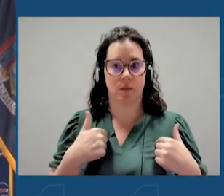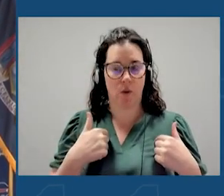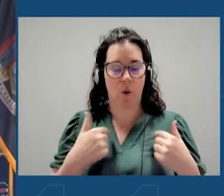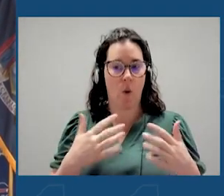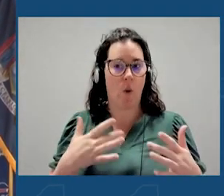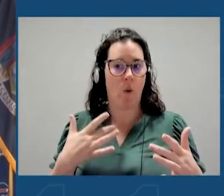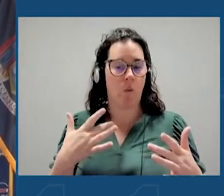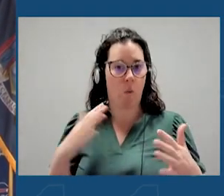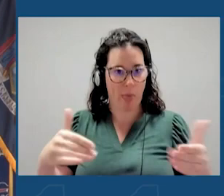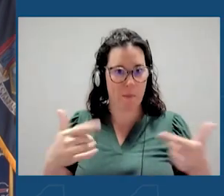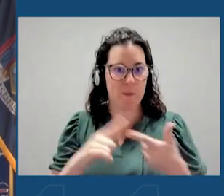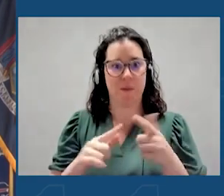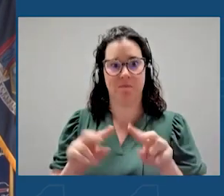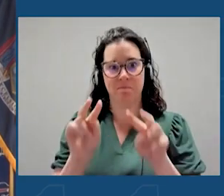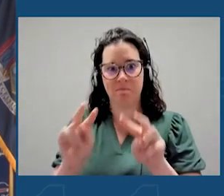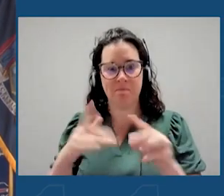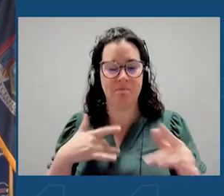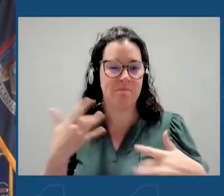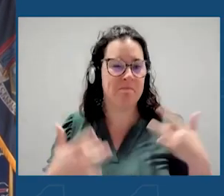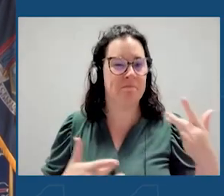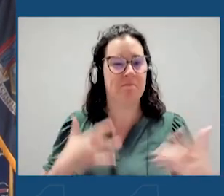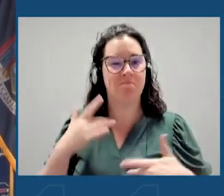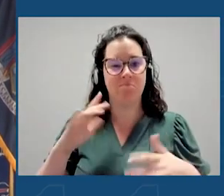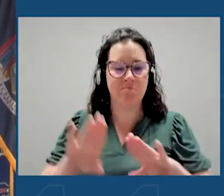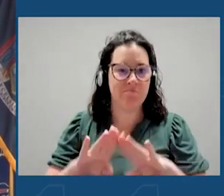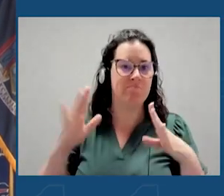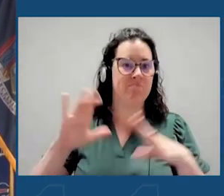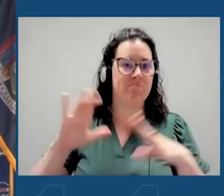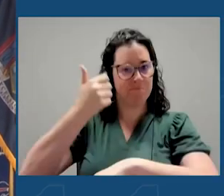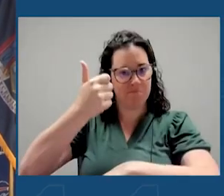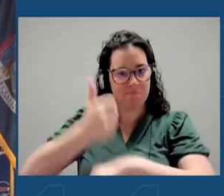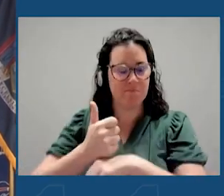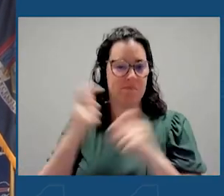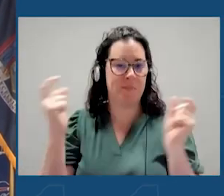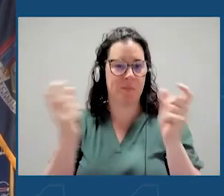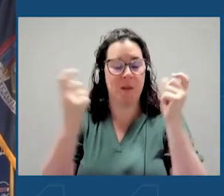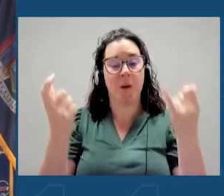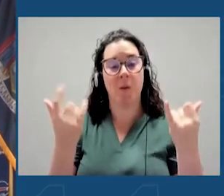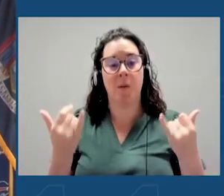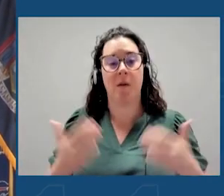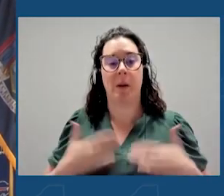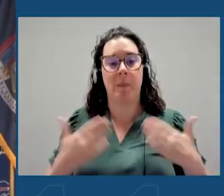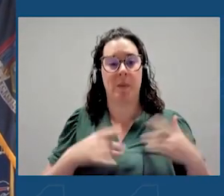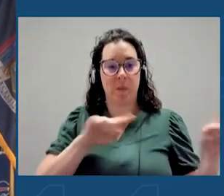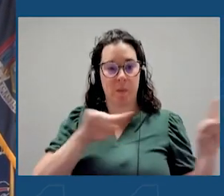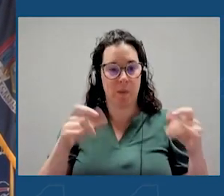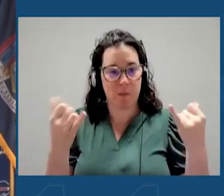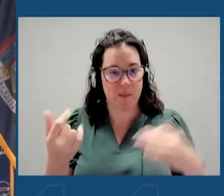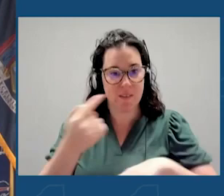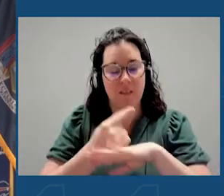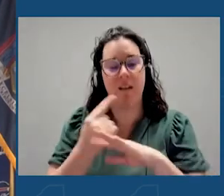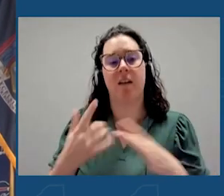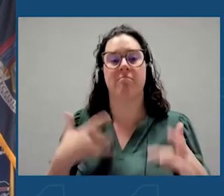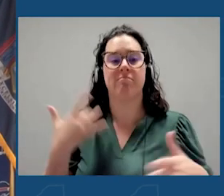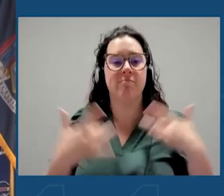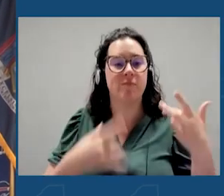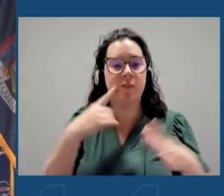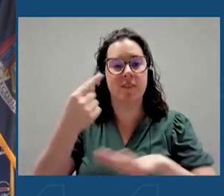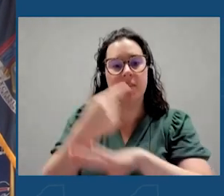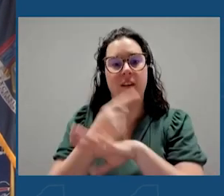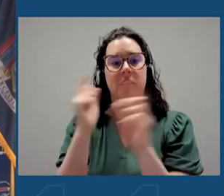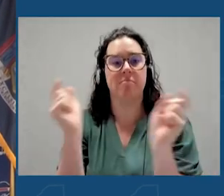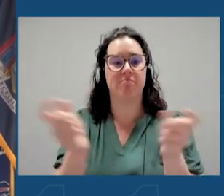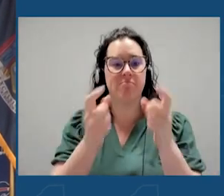ceremony. We are so happy to have you all here today and so excited for this day of celebration after